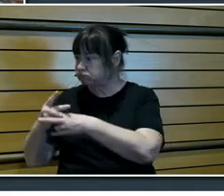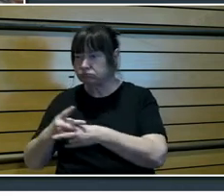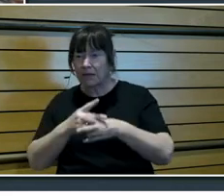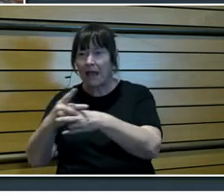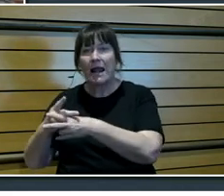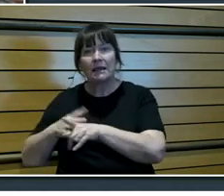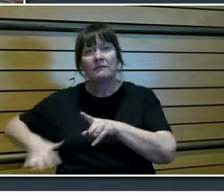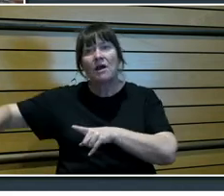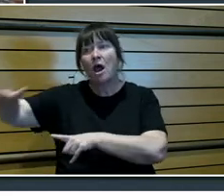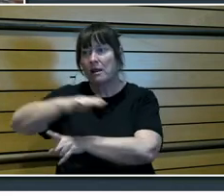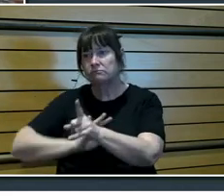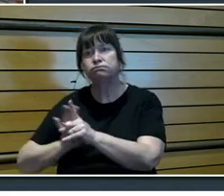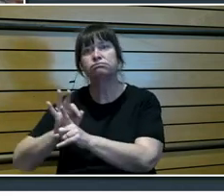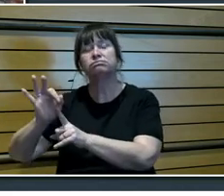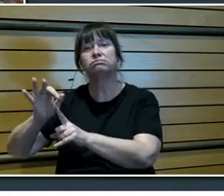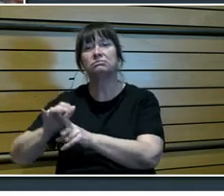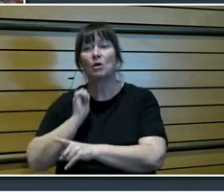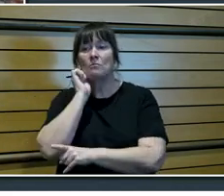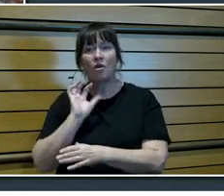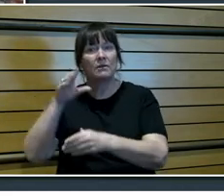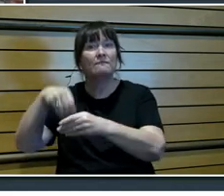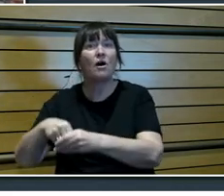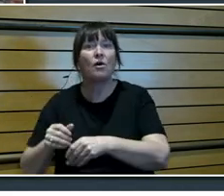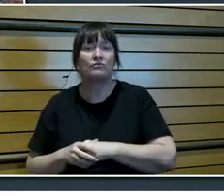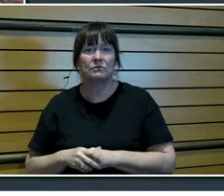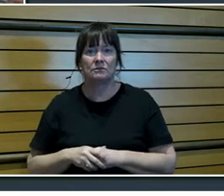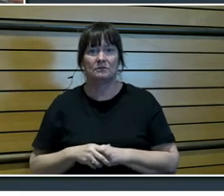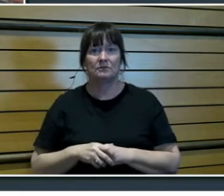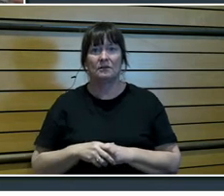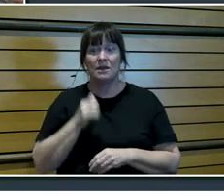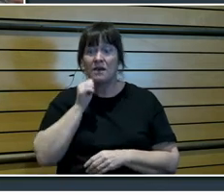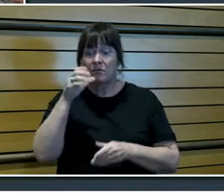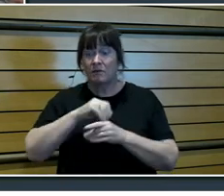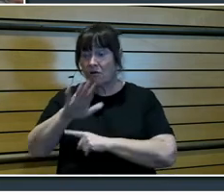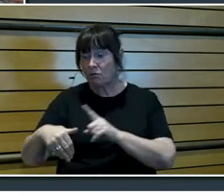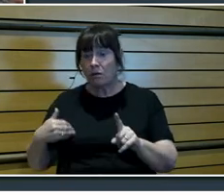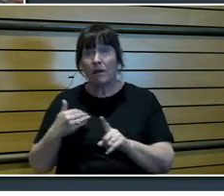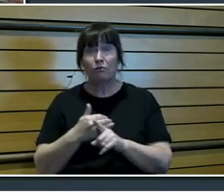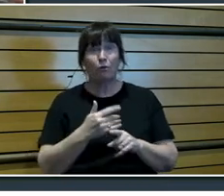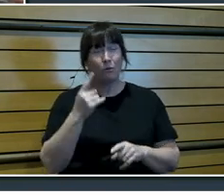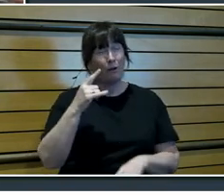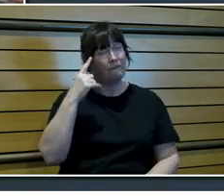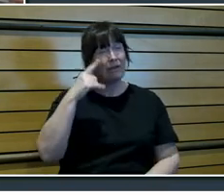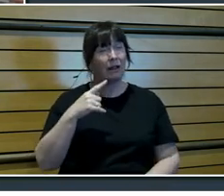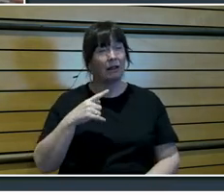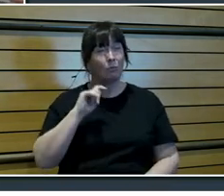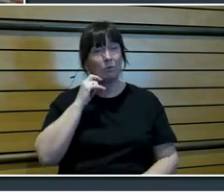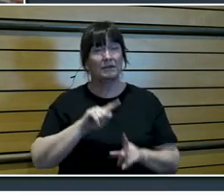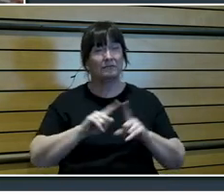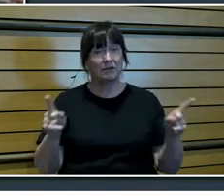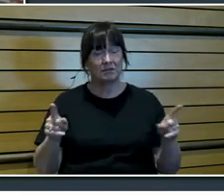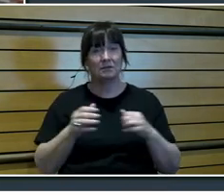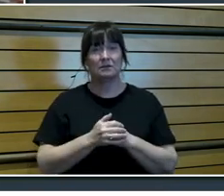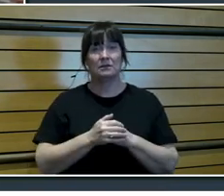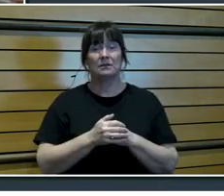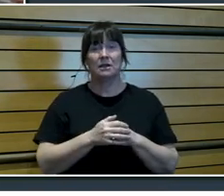environment. Had Māori been engaged and involved, how different could things have been? You imagine for a minute that Ngā Hapū